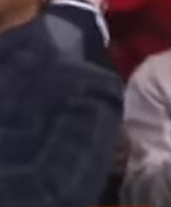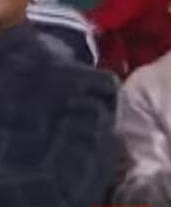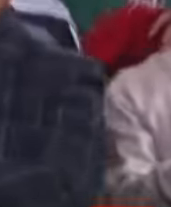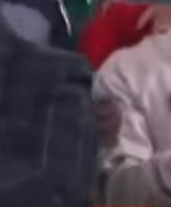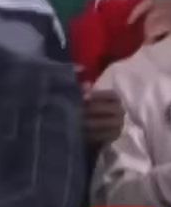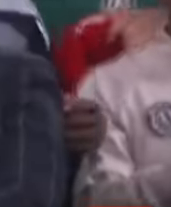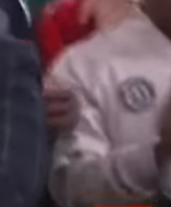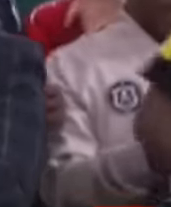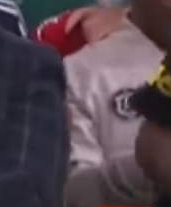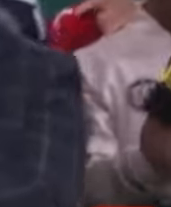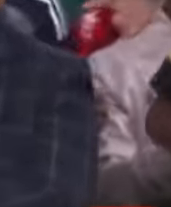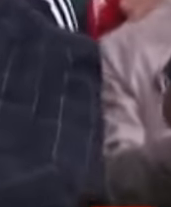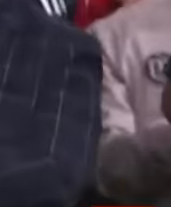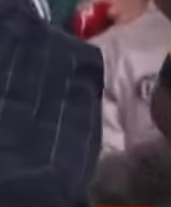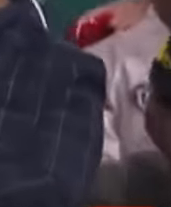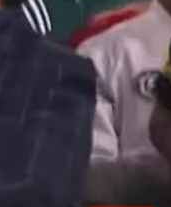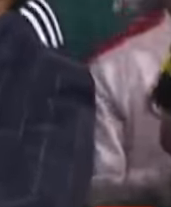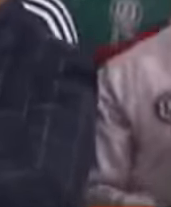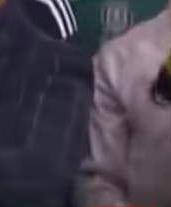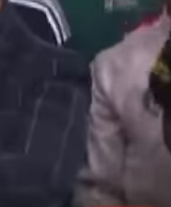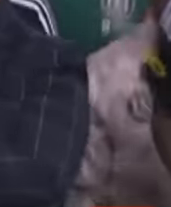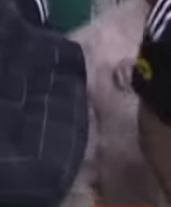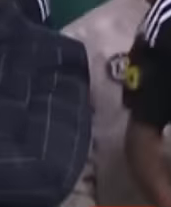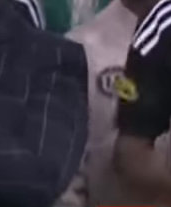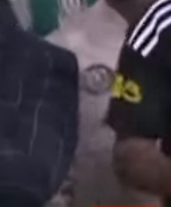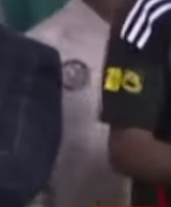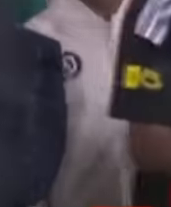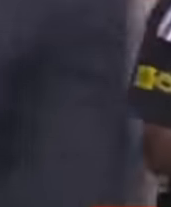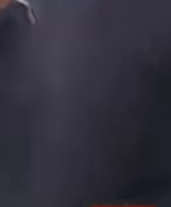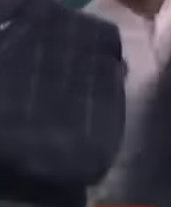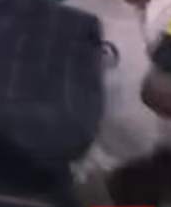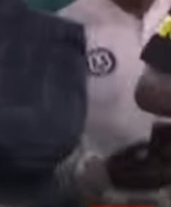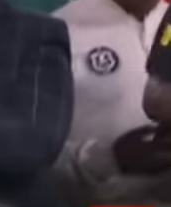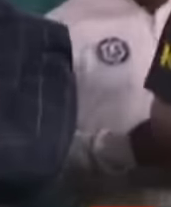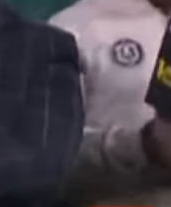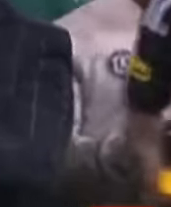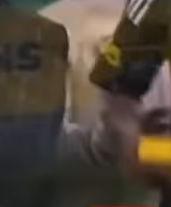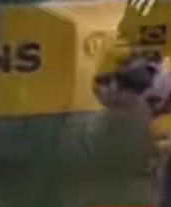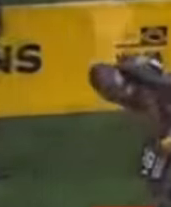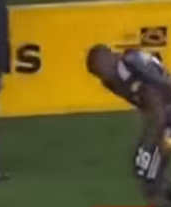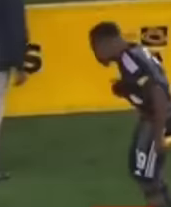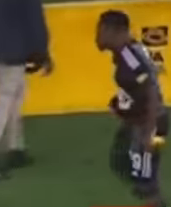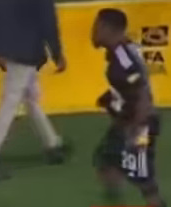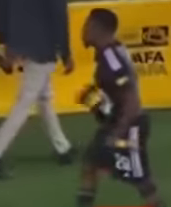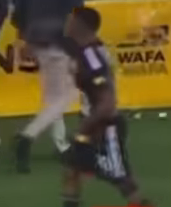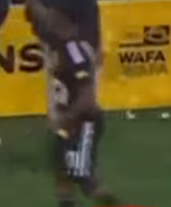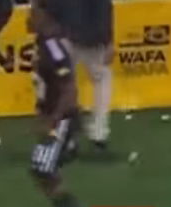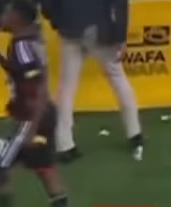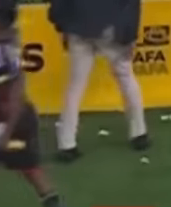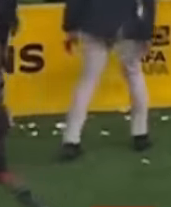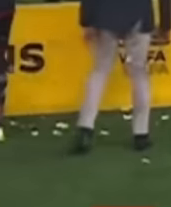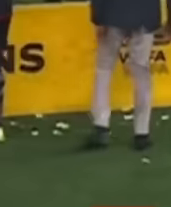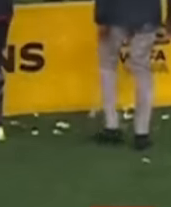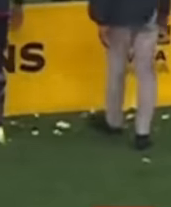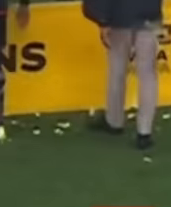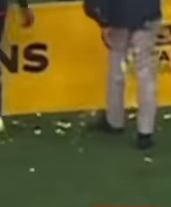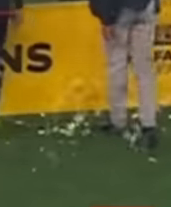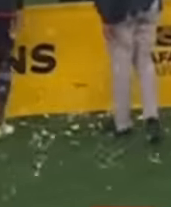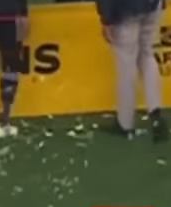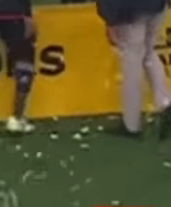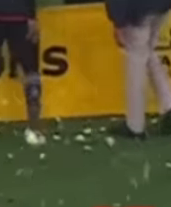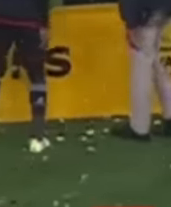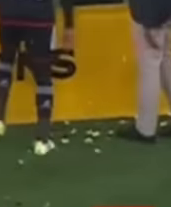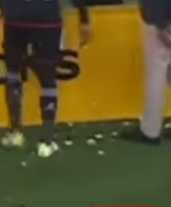le keledi ya kutlobo tlhoko ka fa le tlhakore la tlhopa sa Mamelodi Sundowns ba khona go sireletsa sejana sa tlhopa sa Orlando Pirates. Me the hero